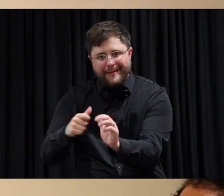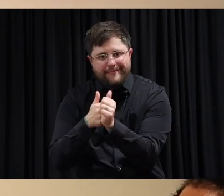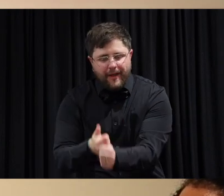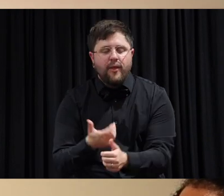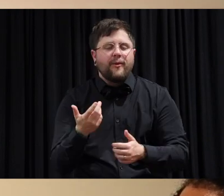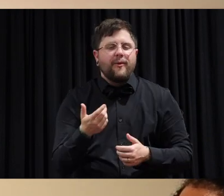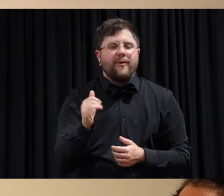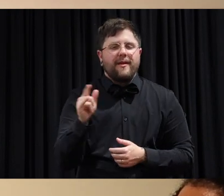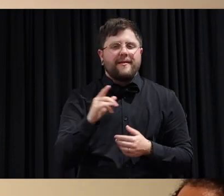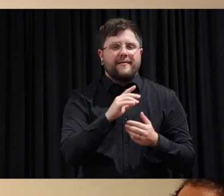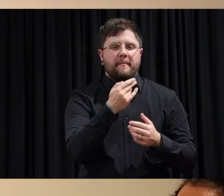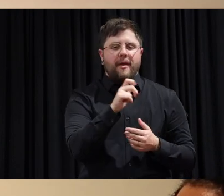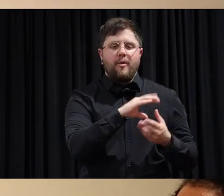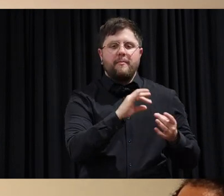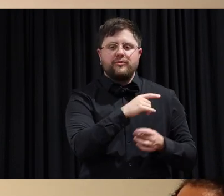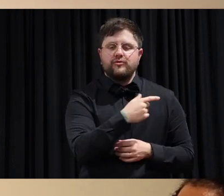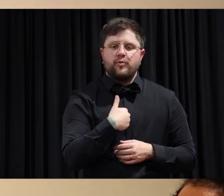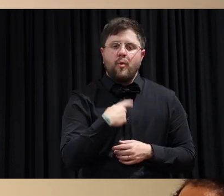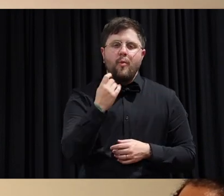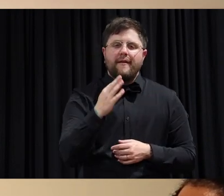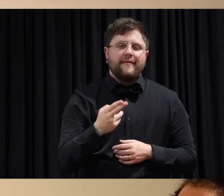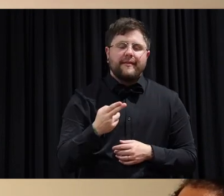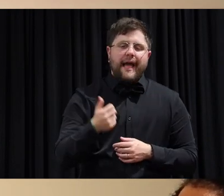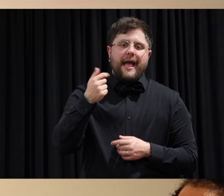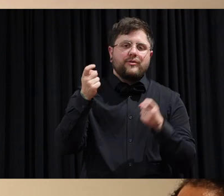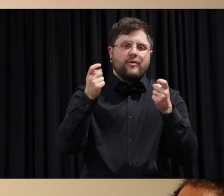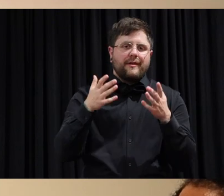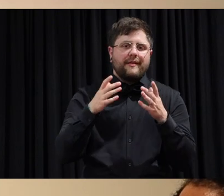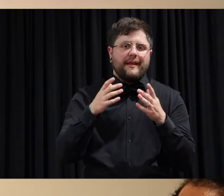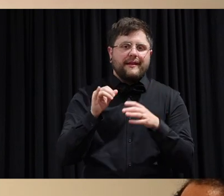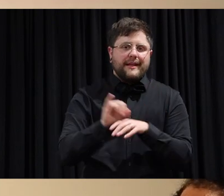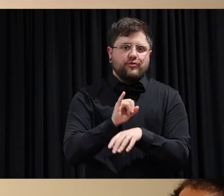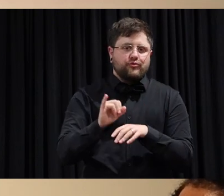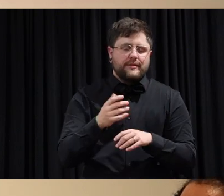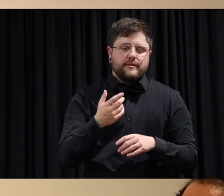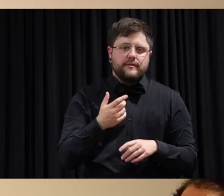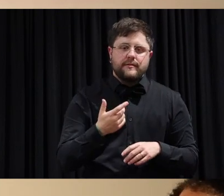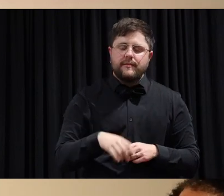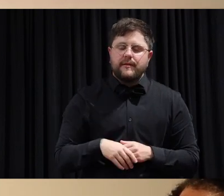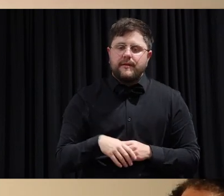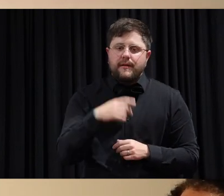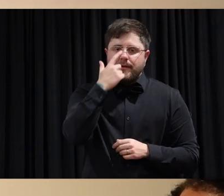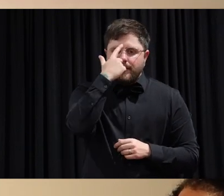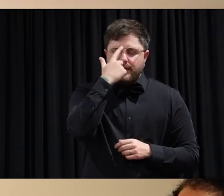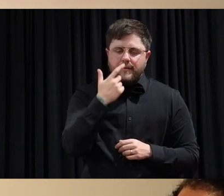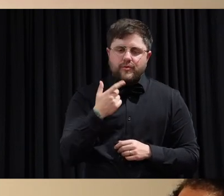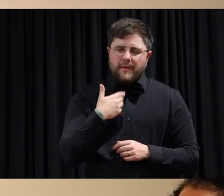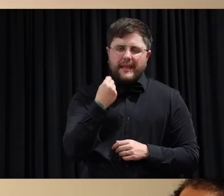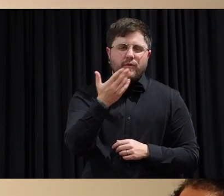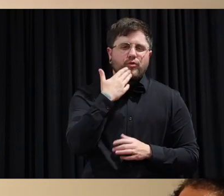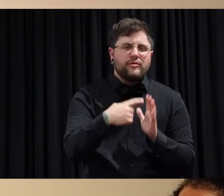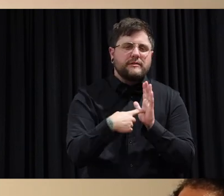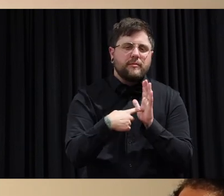it earlier. We are one of the most highly regulated industries out there. But there's also the soft skills, right? So I'll give you a good example. It